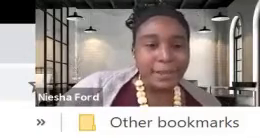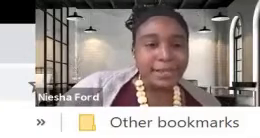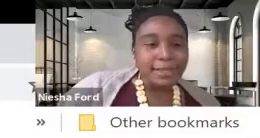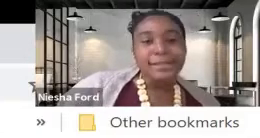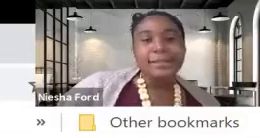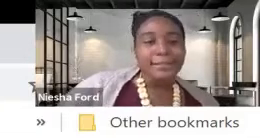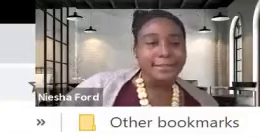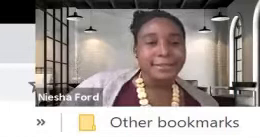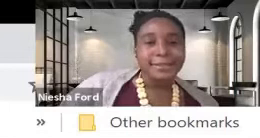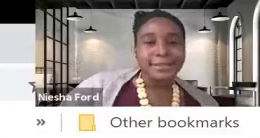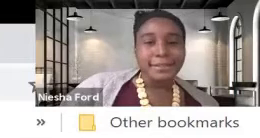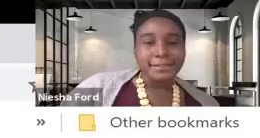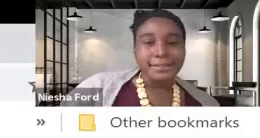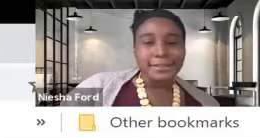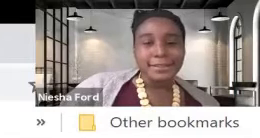Miami, Japan.